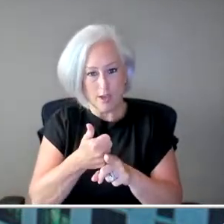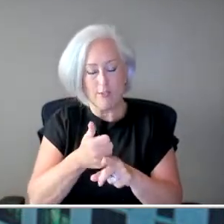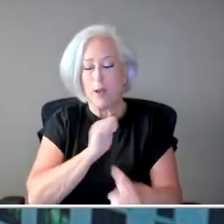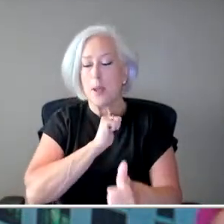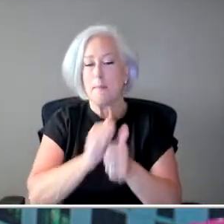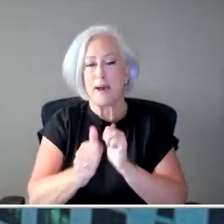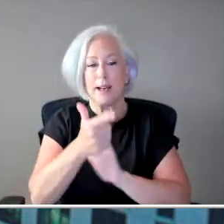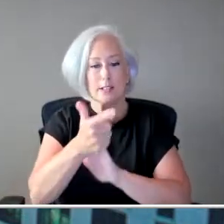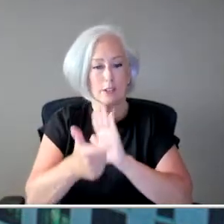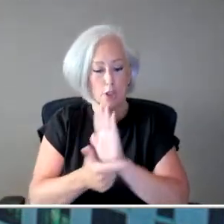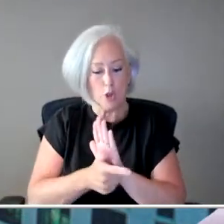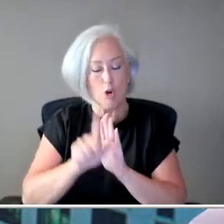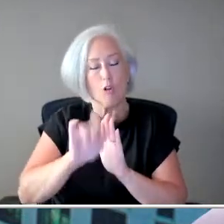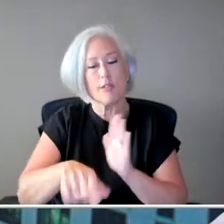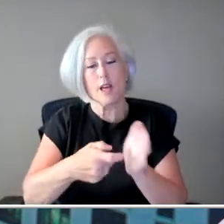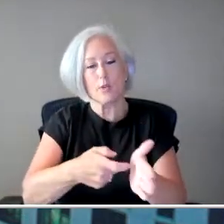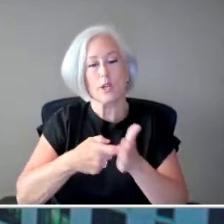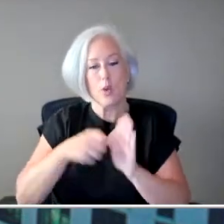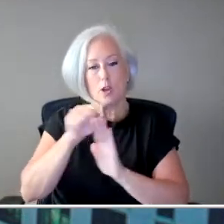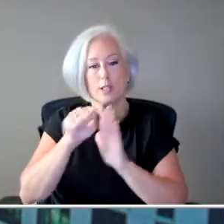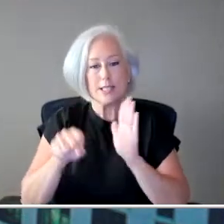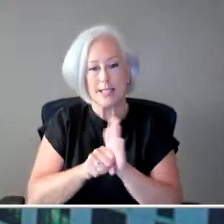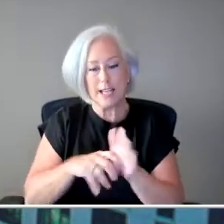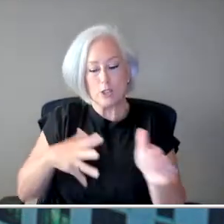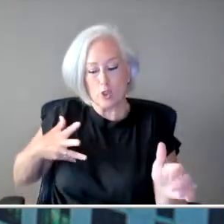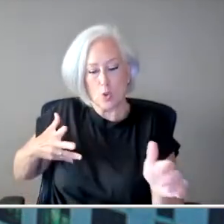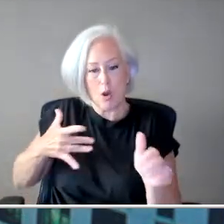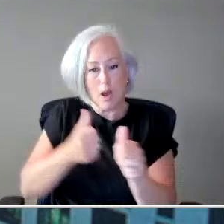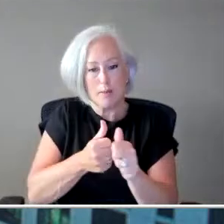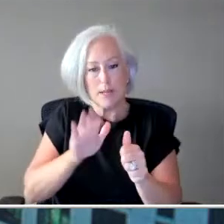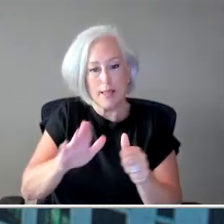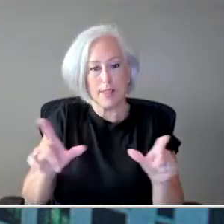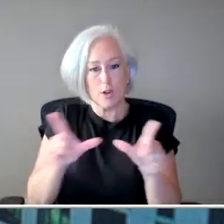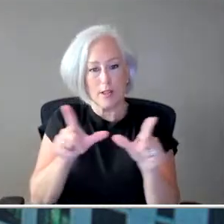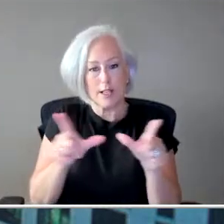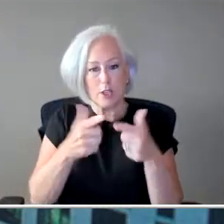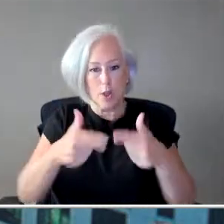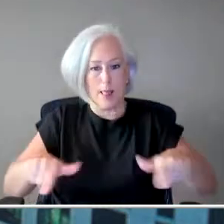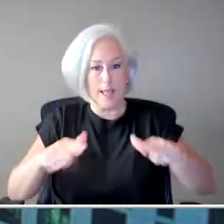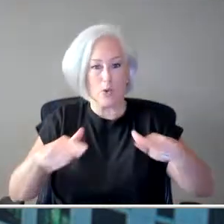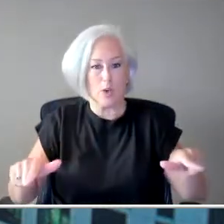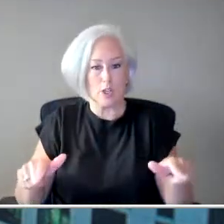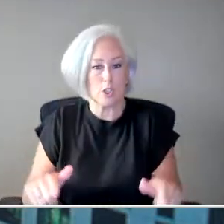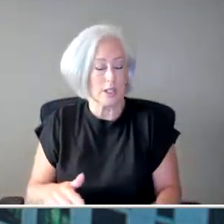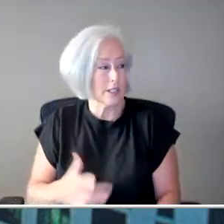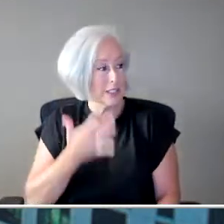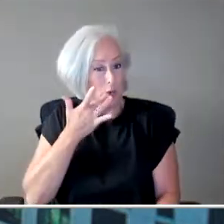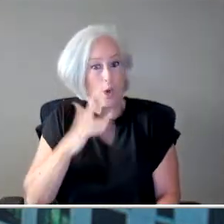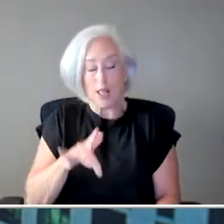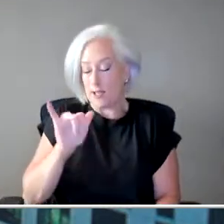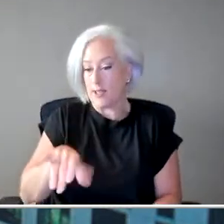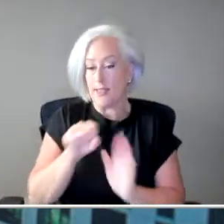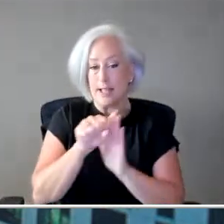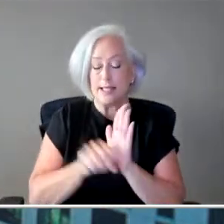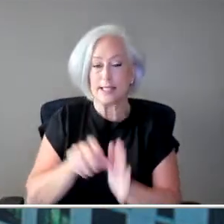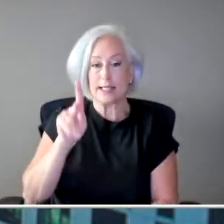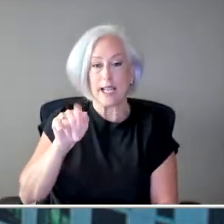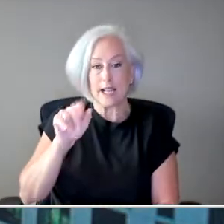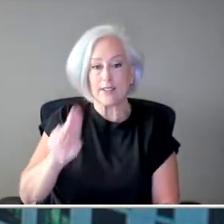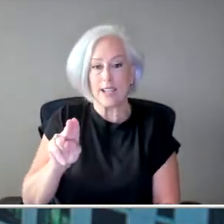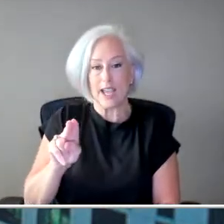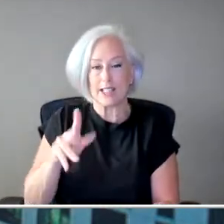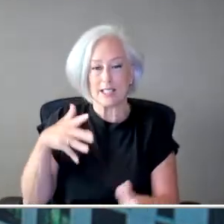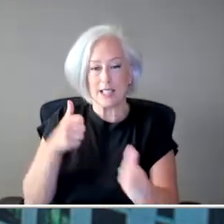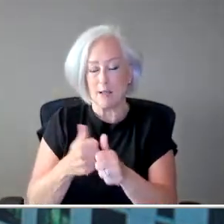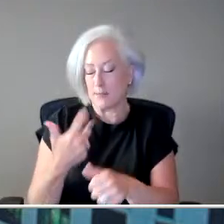which requires states to update their licensure language. We were really fortunate, actually, that Kansas updated its language 3 years ago,